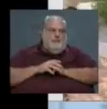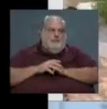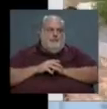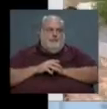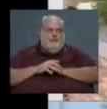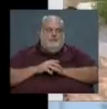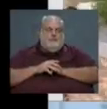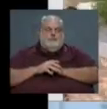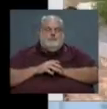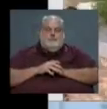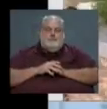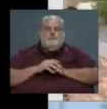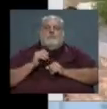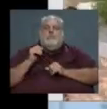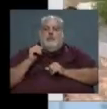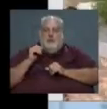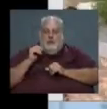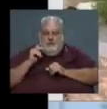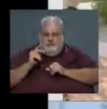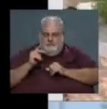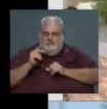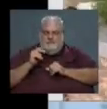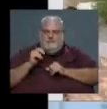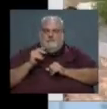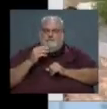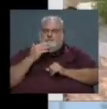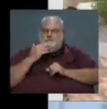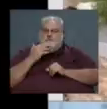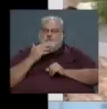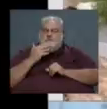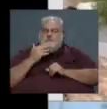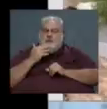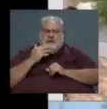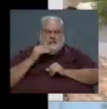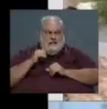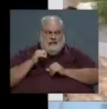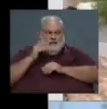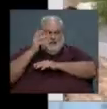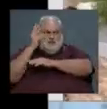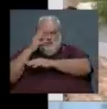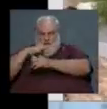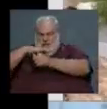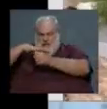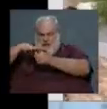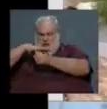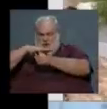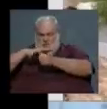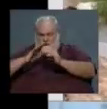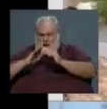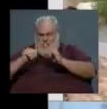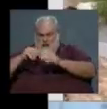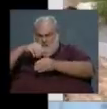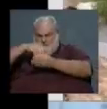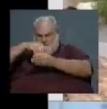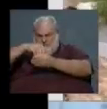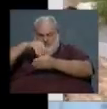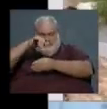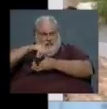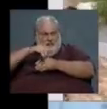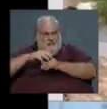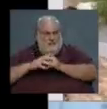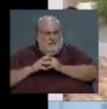Okay, I think I got my bearings now. So what is this? This is just a tree-covered area, or is there a house right